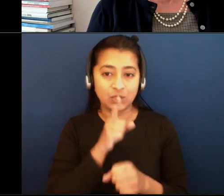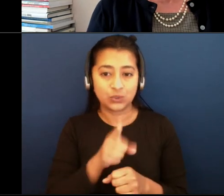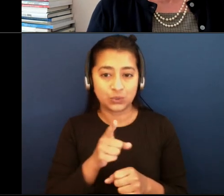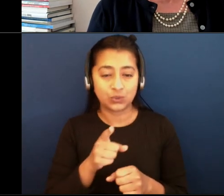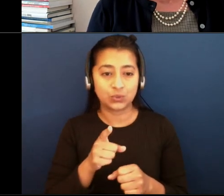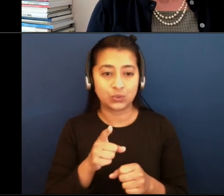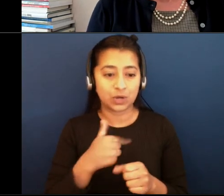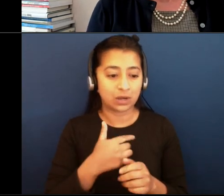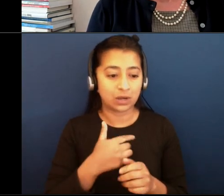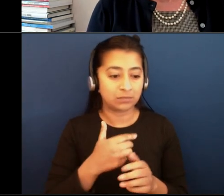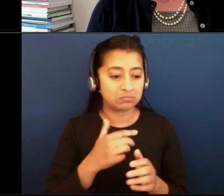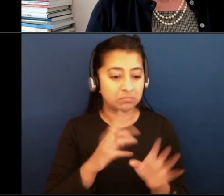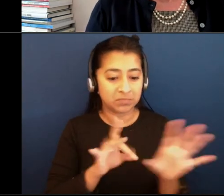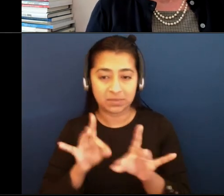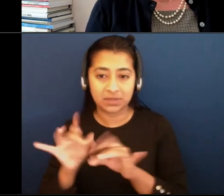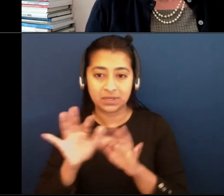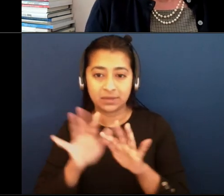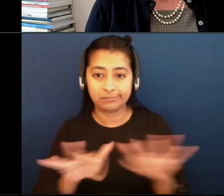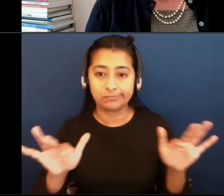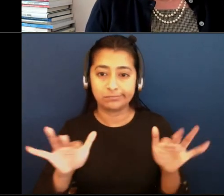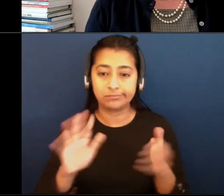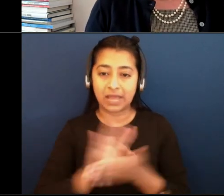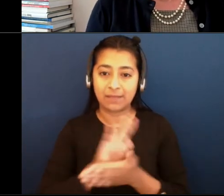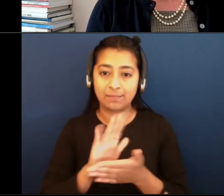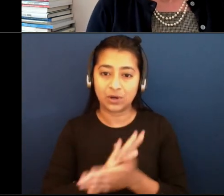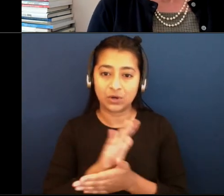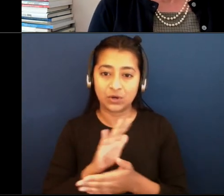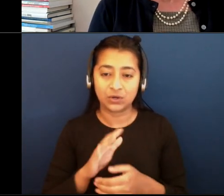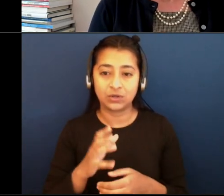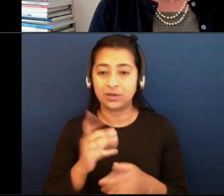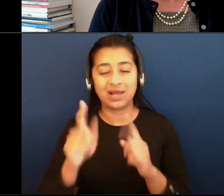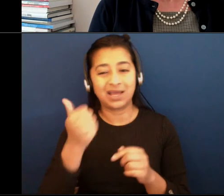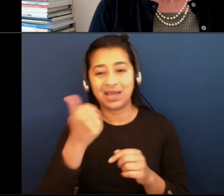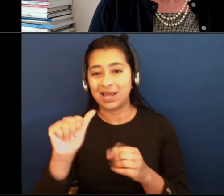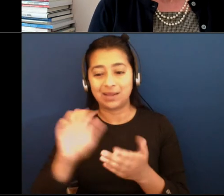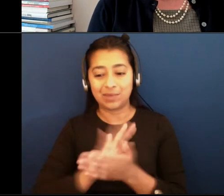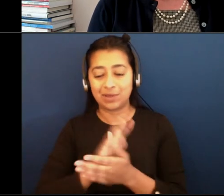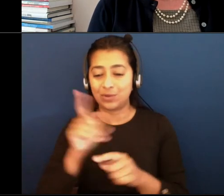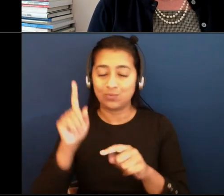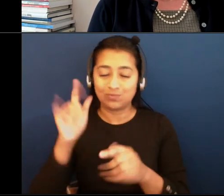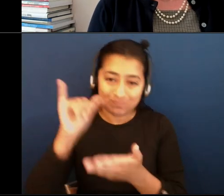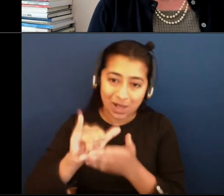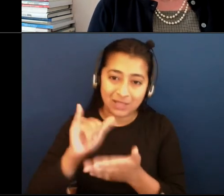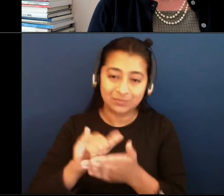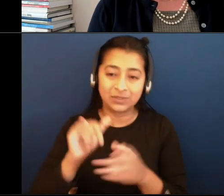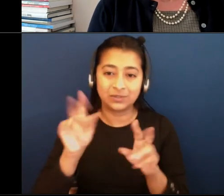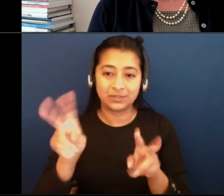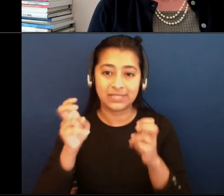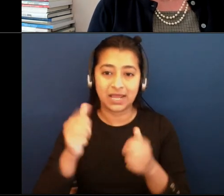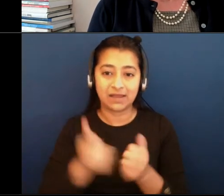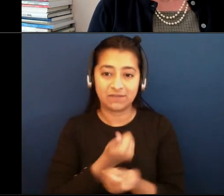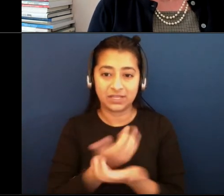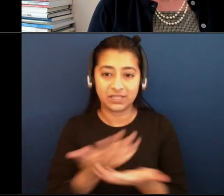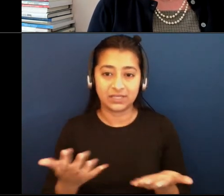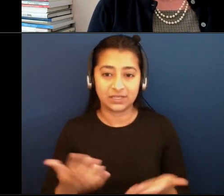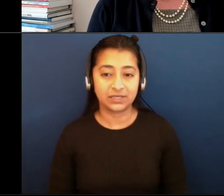of voices. But I mean, again, in any paper, you can't cite anything, everything. But I do